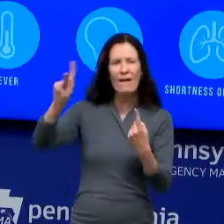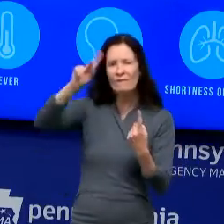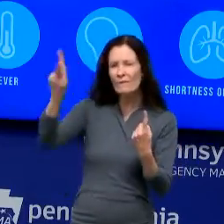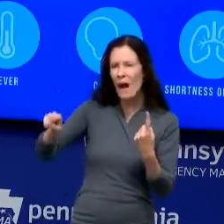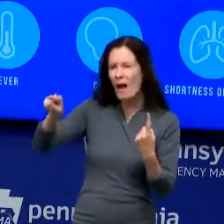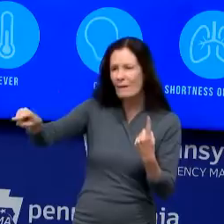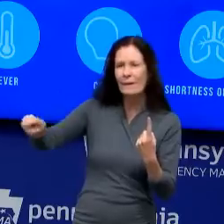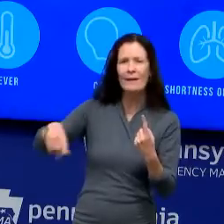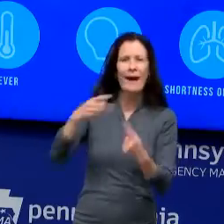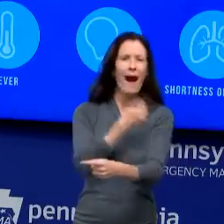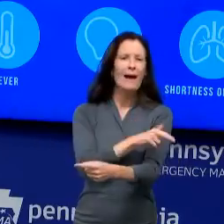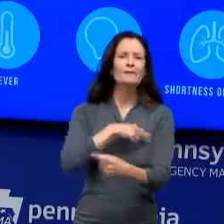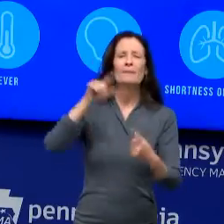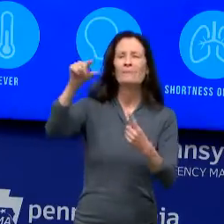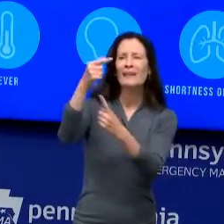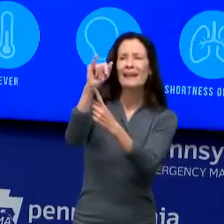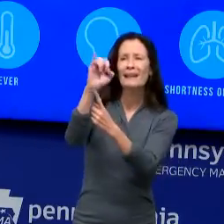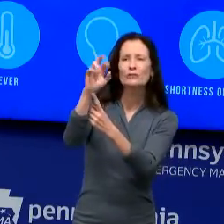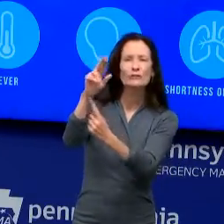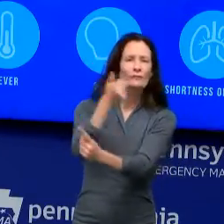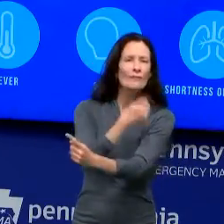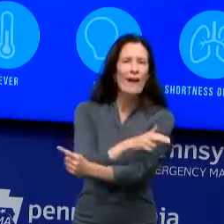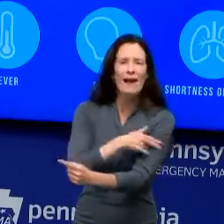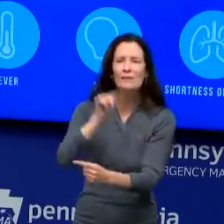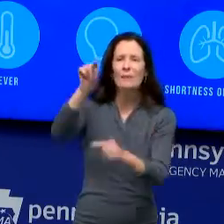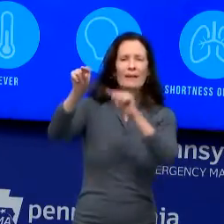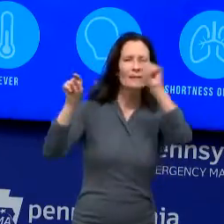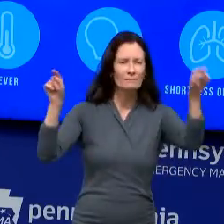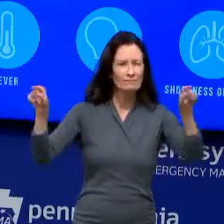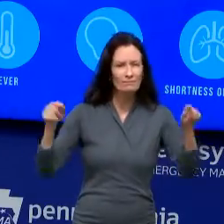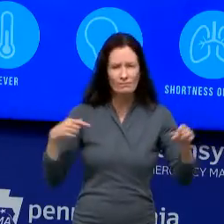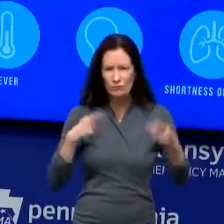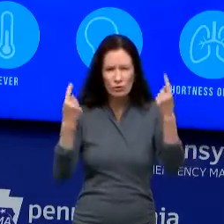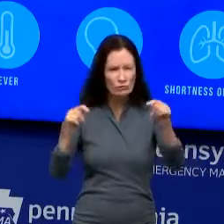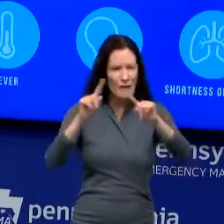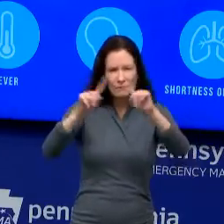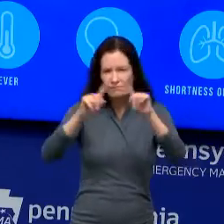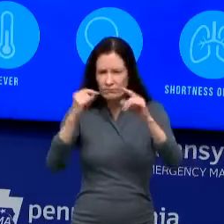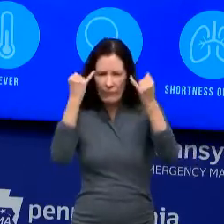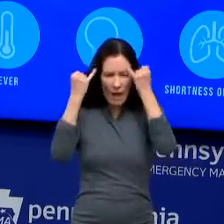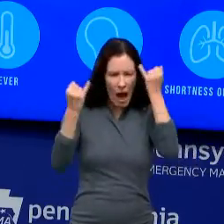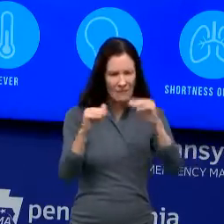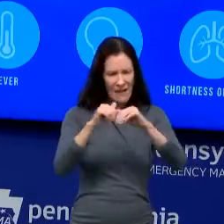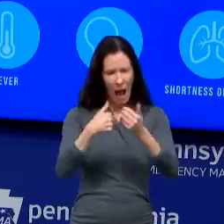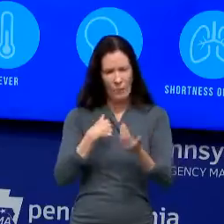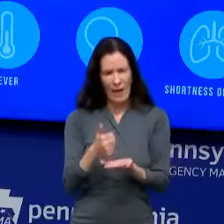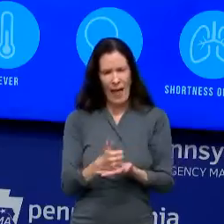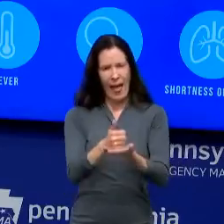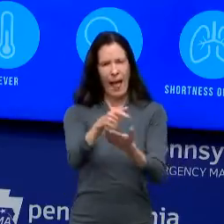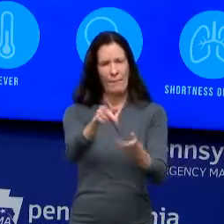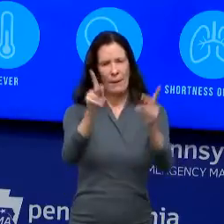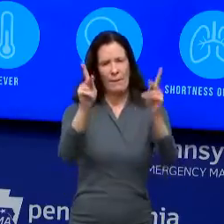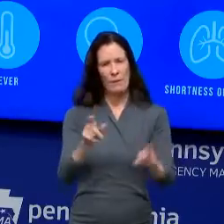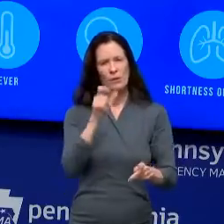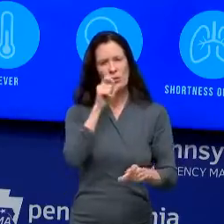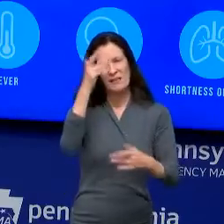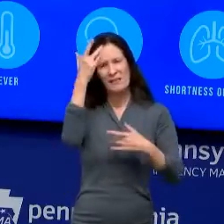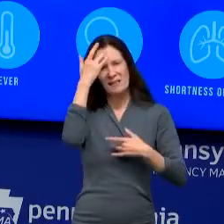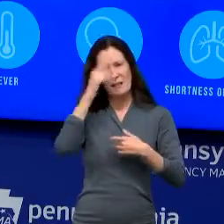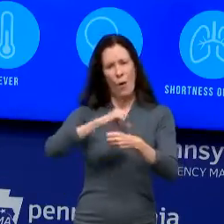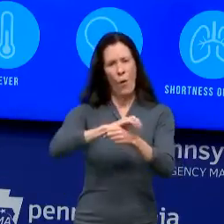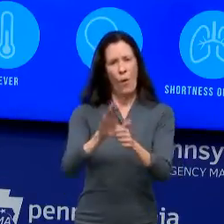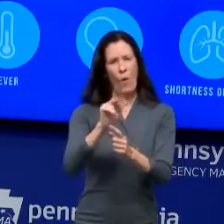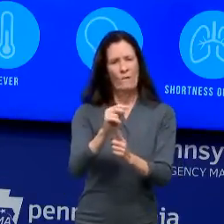which effective treatments would be. But after recovery from COVID-19, we have heard some reports, particularly out of